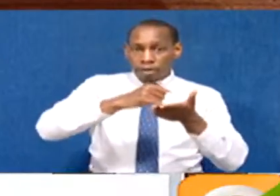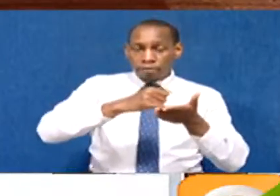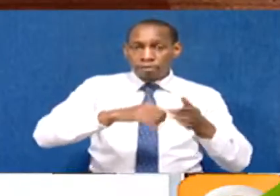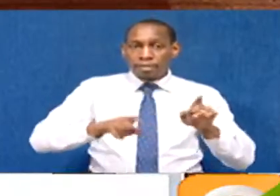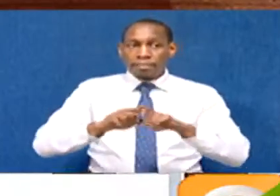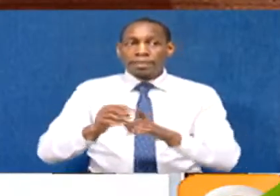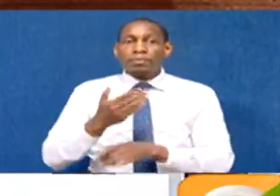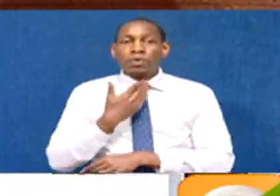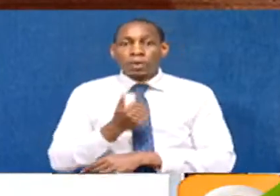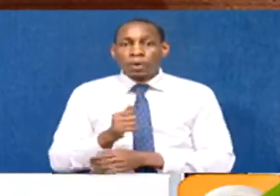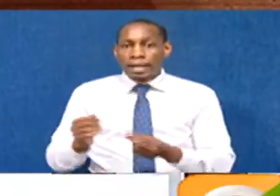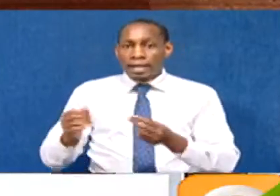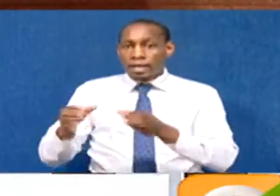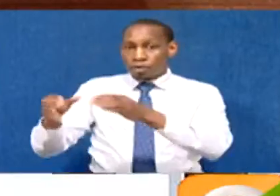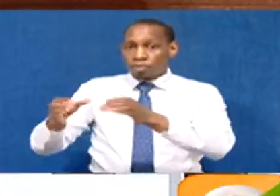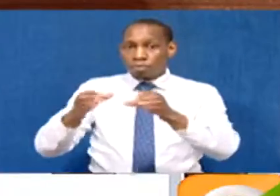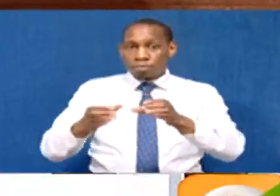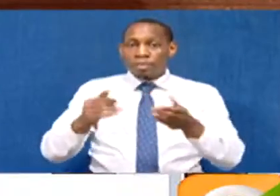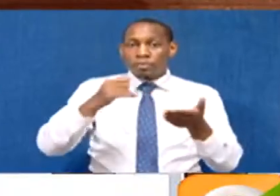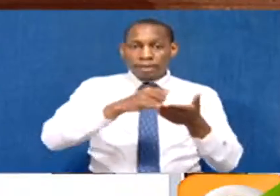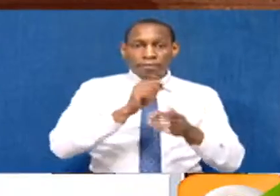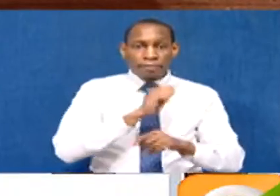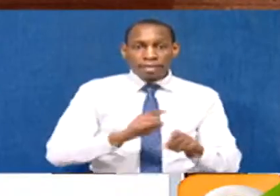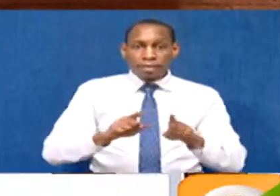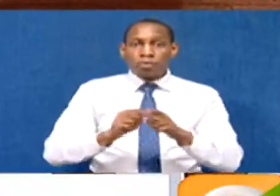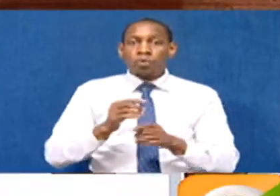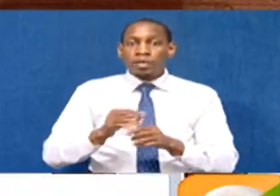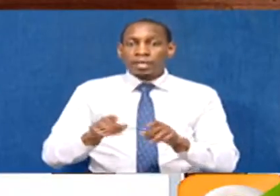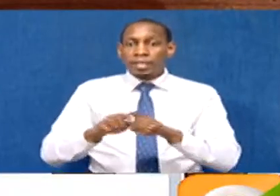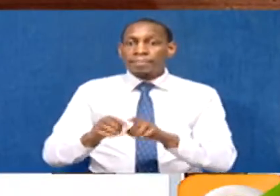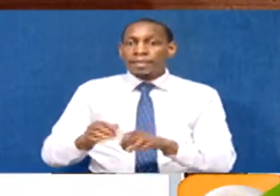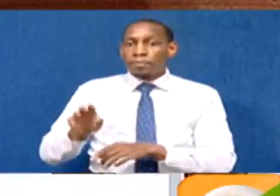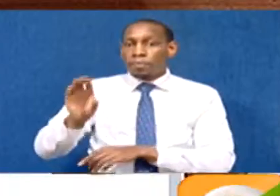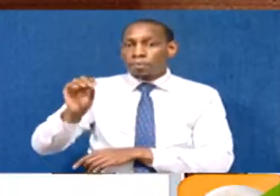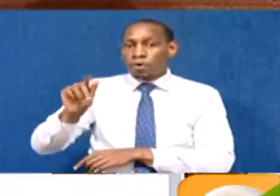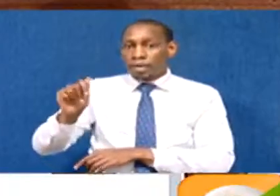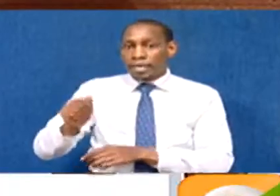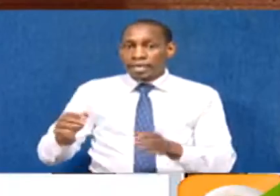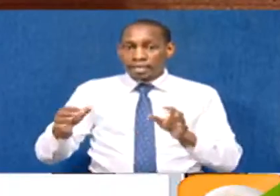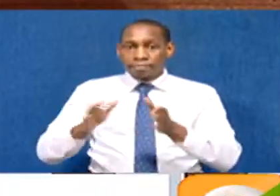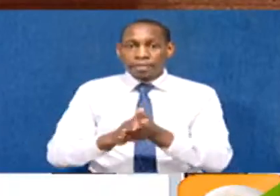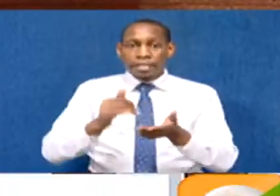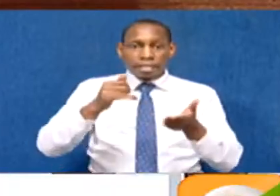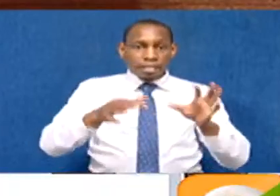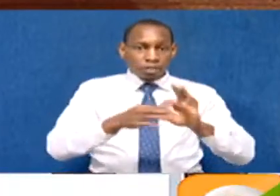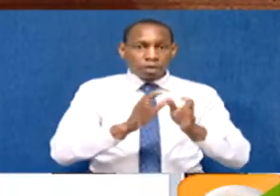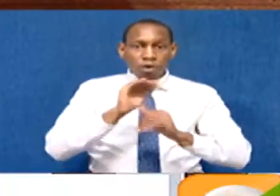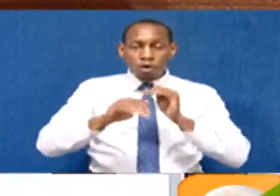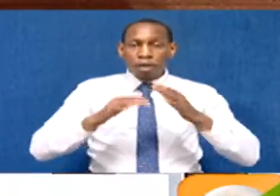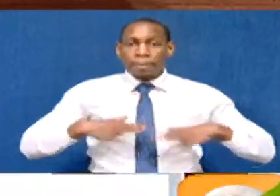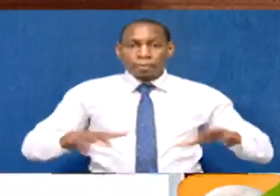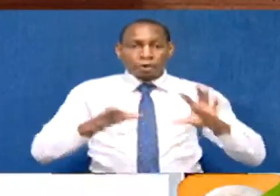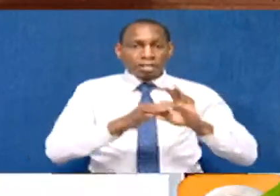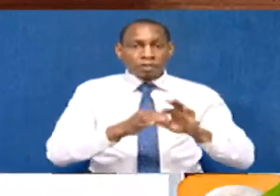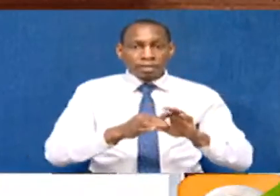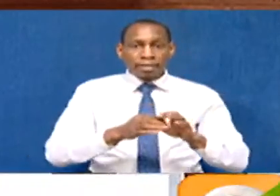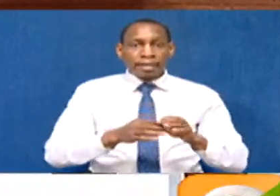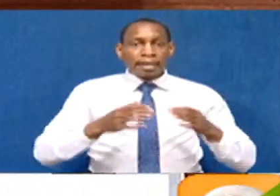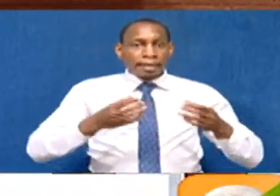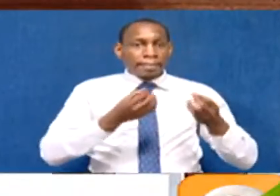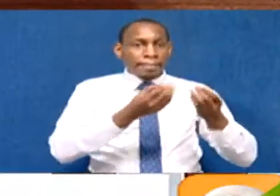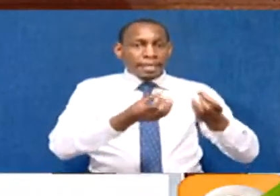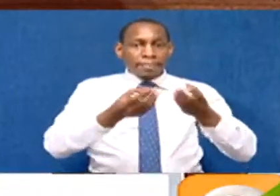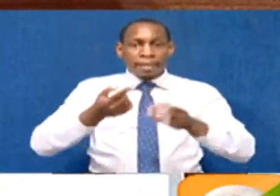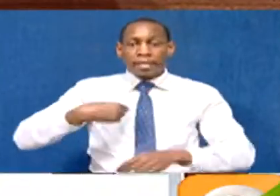want parties to come on board. We want OKA to come on board. We want everybody to come on board so that as many of